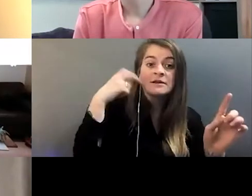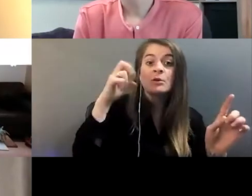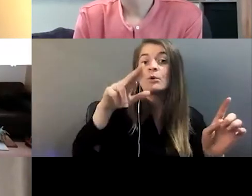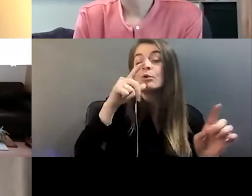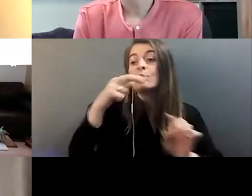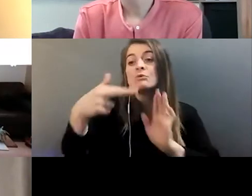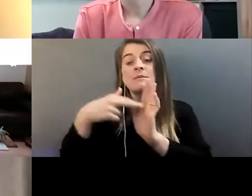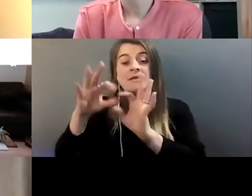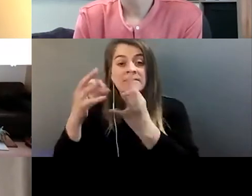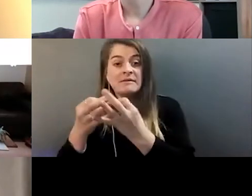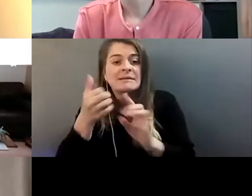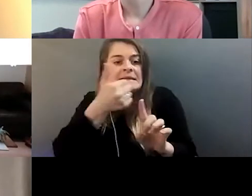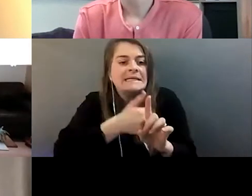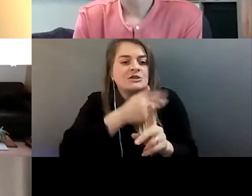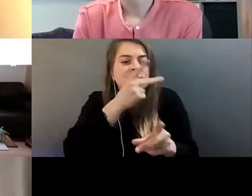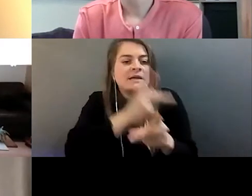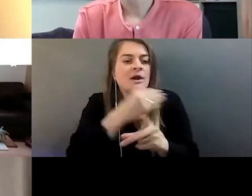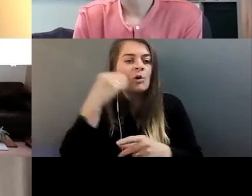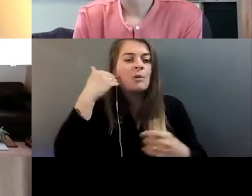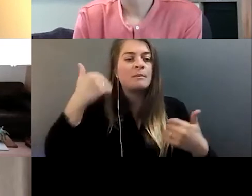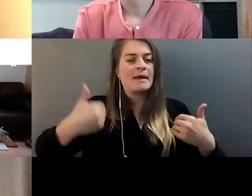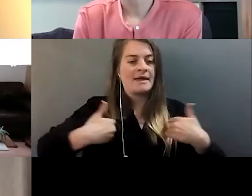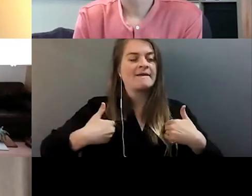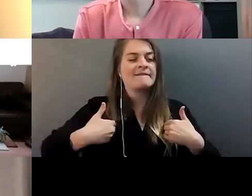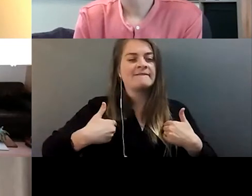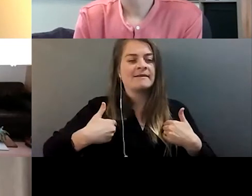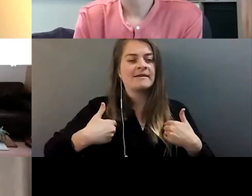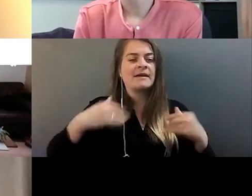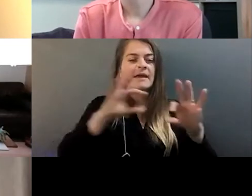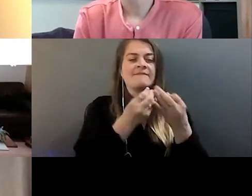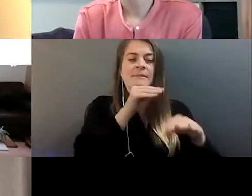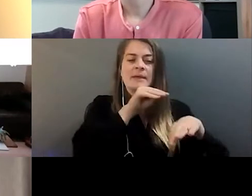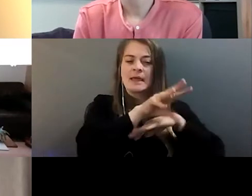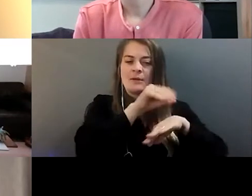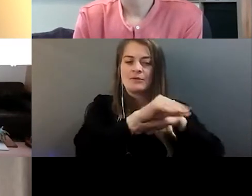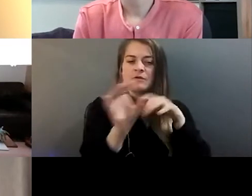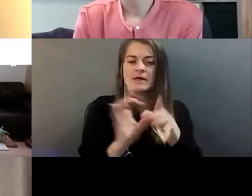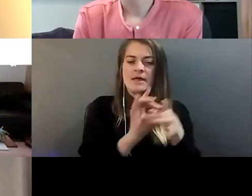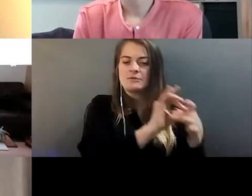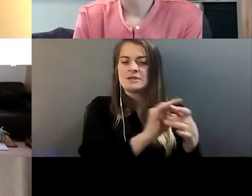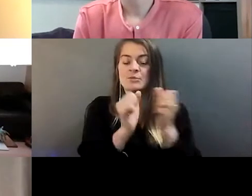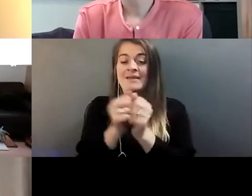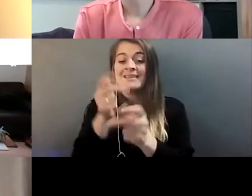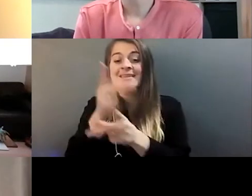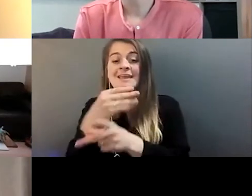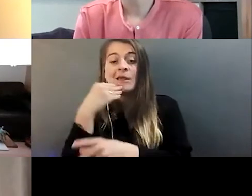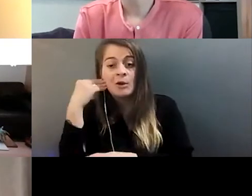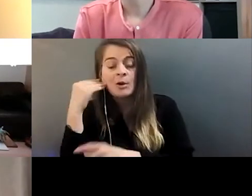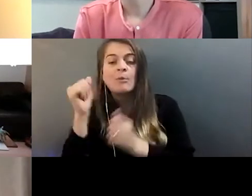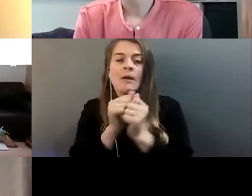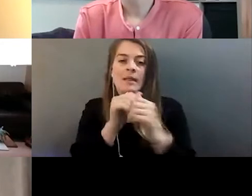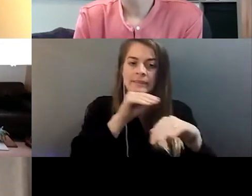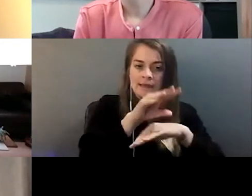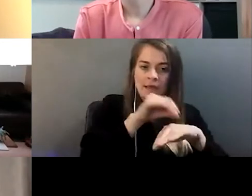care home, in theory, has a resident and family council, and the relationship is between the care home and that family council. We